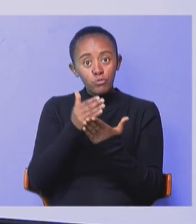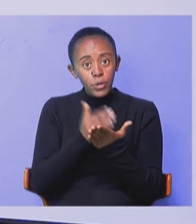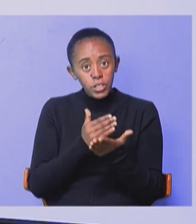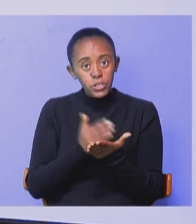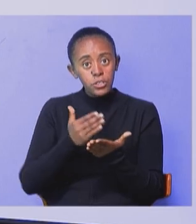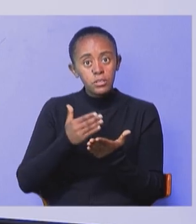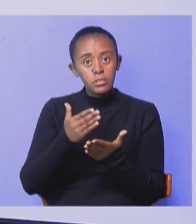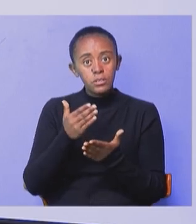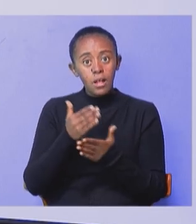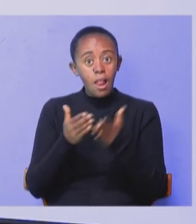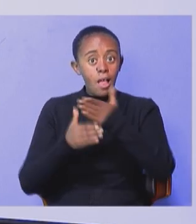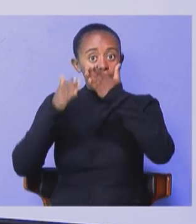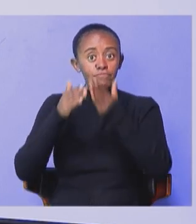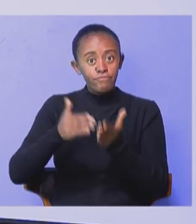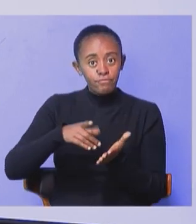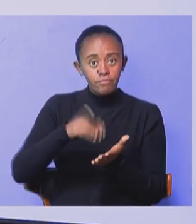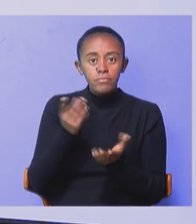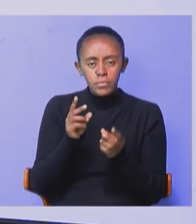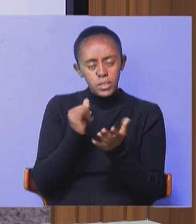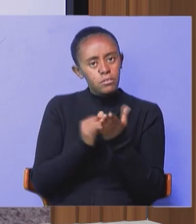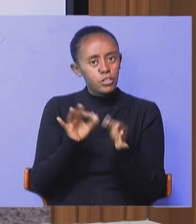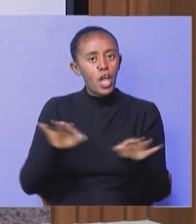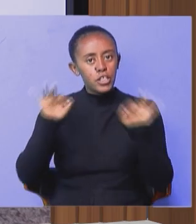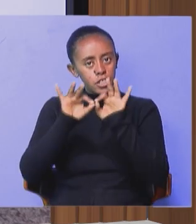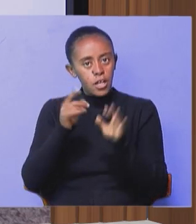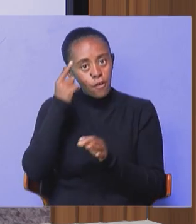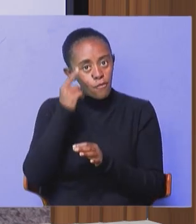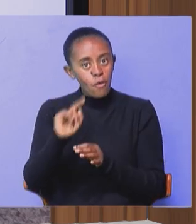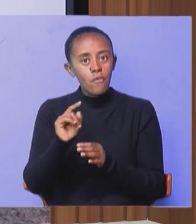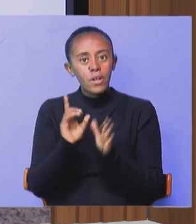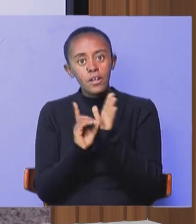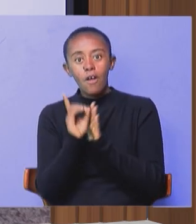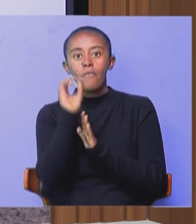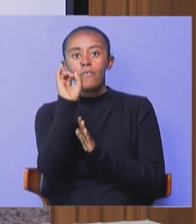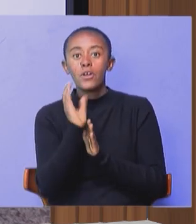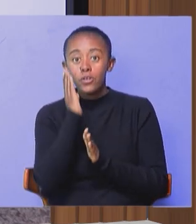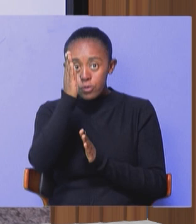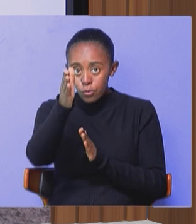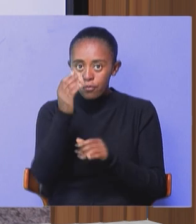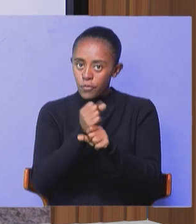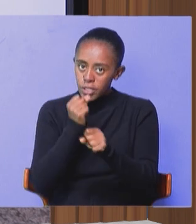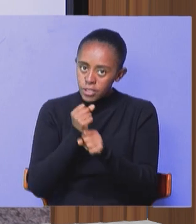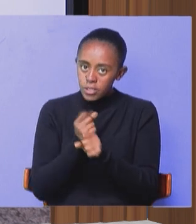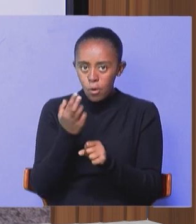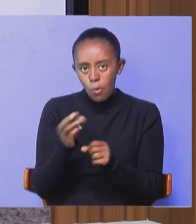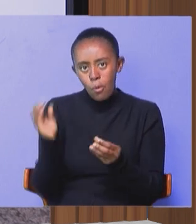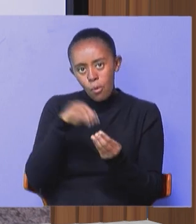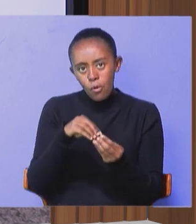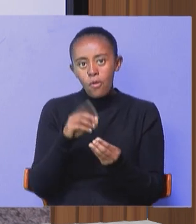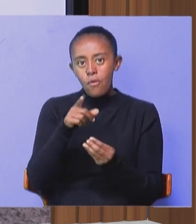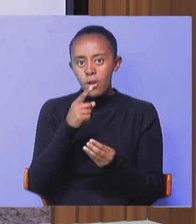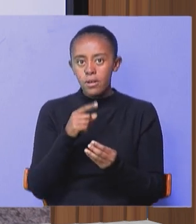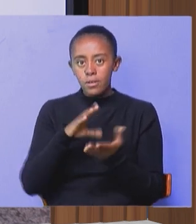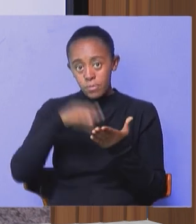is important. It is necessary for developing your future career, or also for